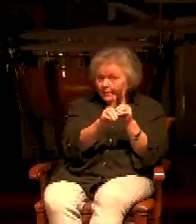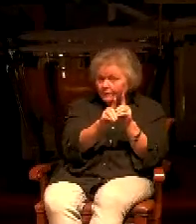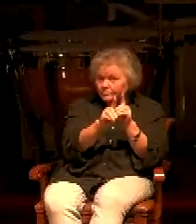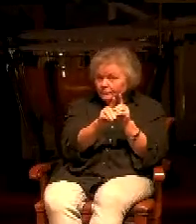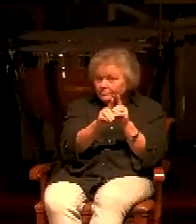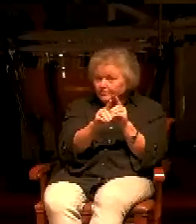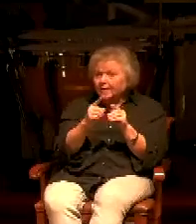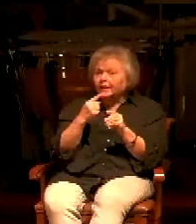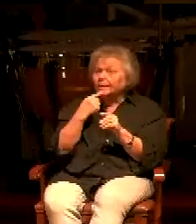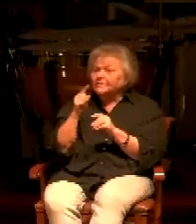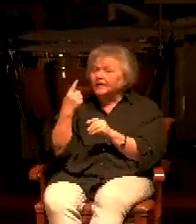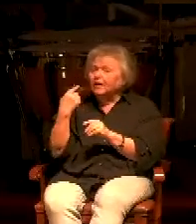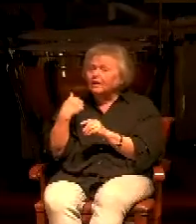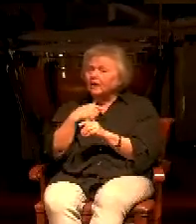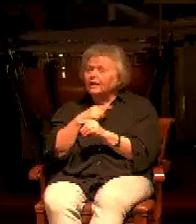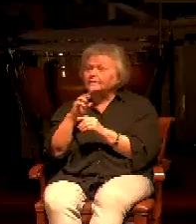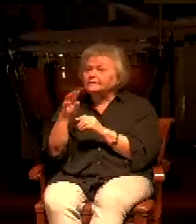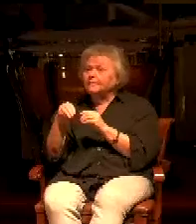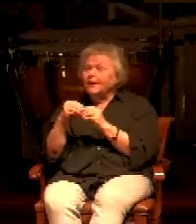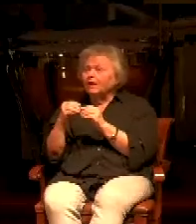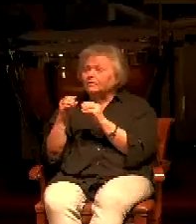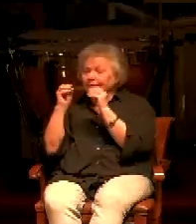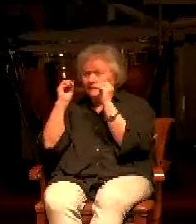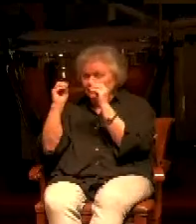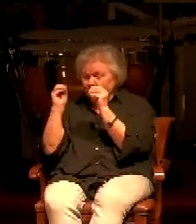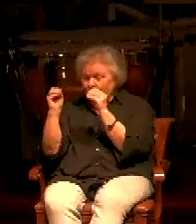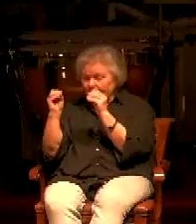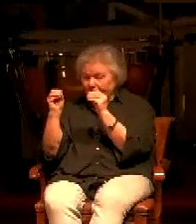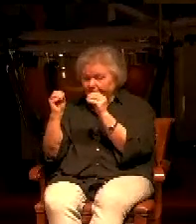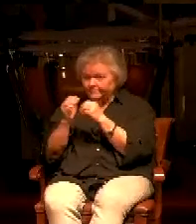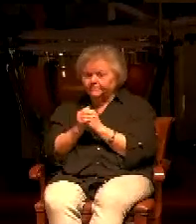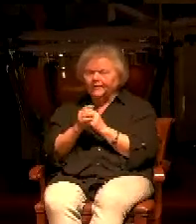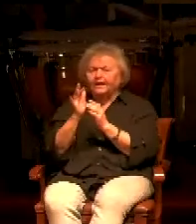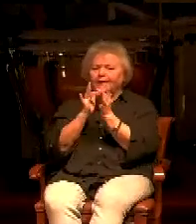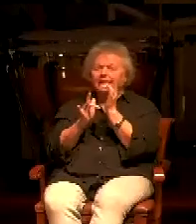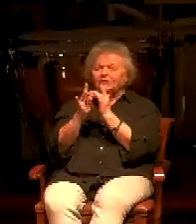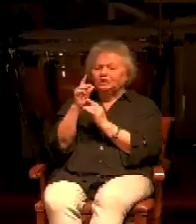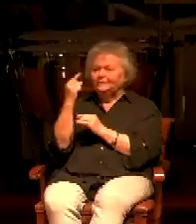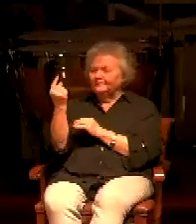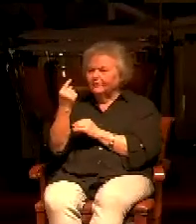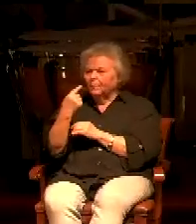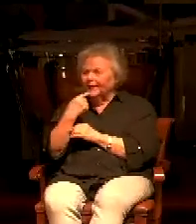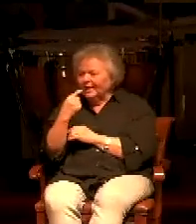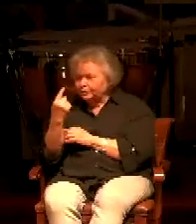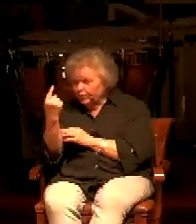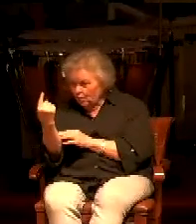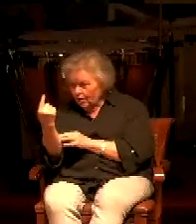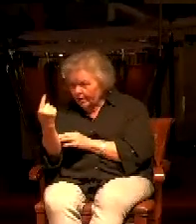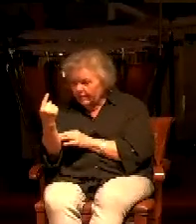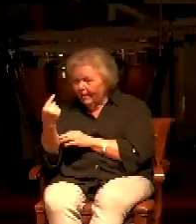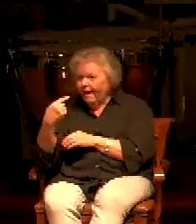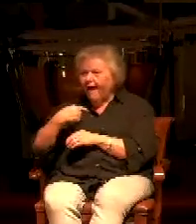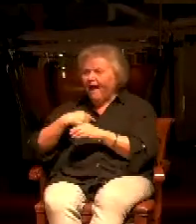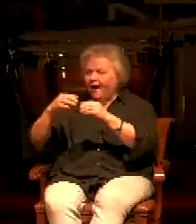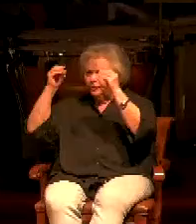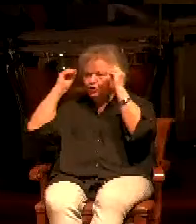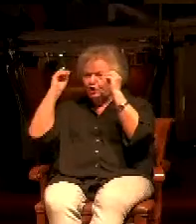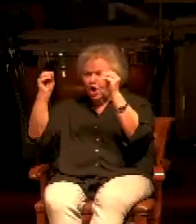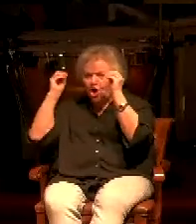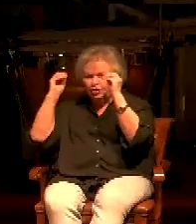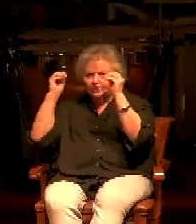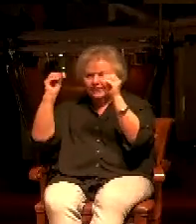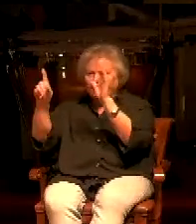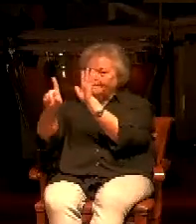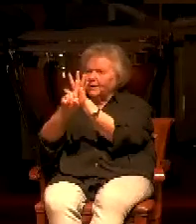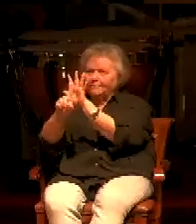one. He says, "I've been teaching in the courtyards and the synagogues and the temples openly and publicly. I've done nothing in secret. Everything I've done has